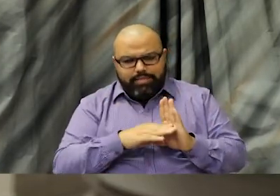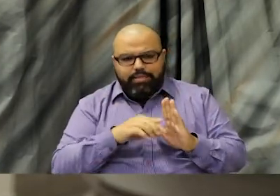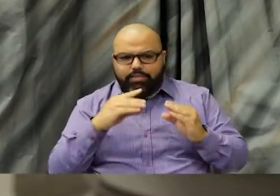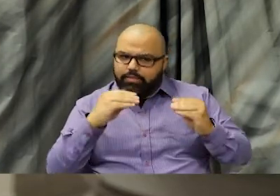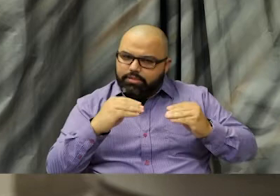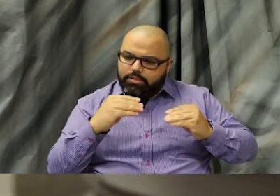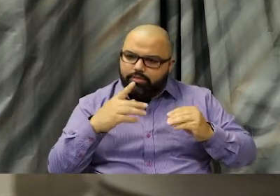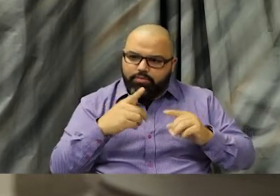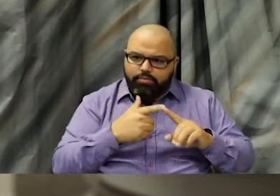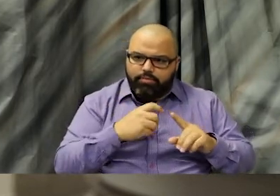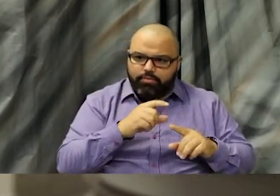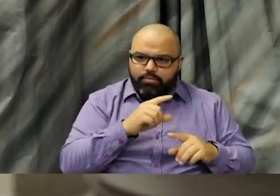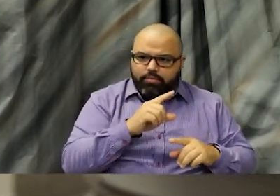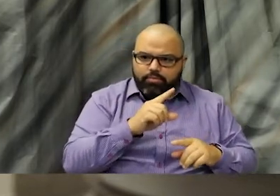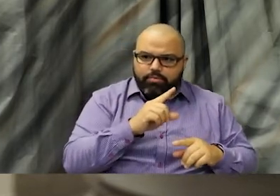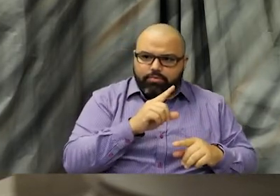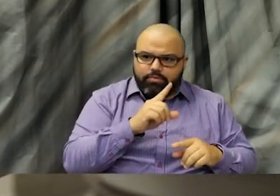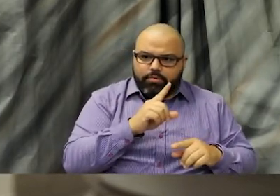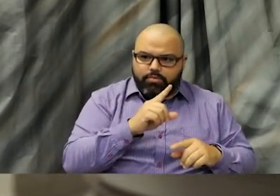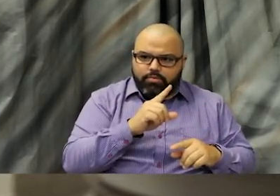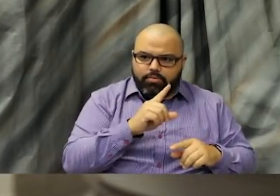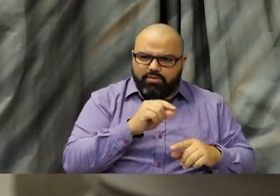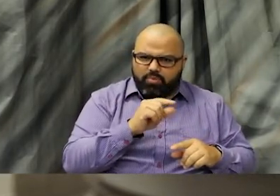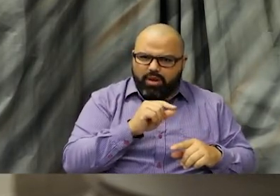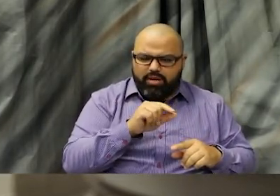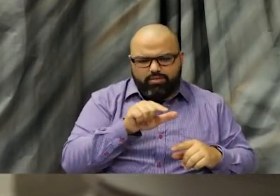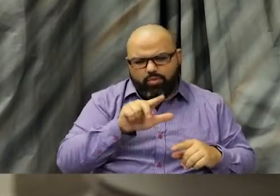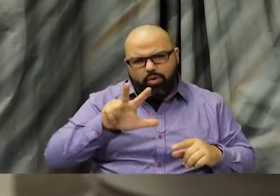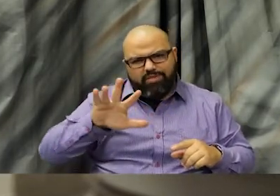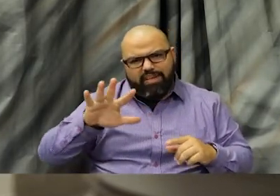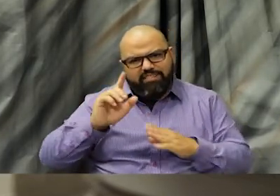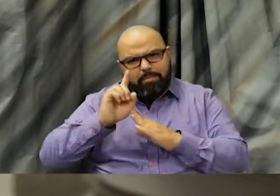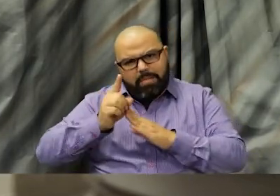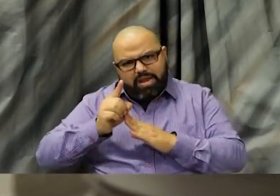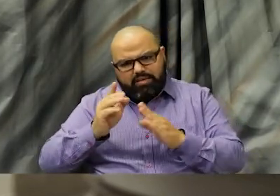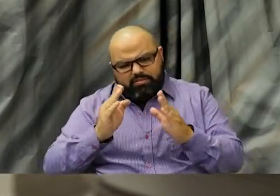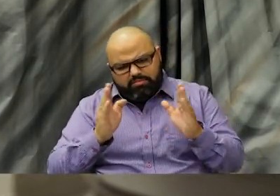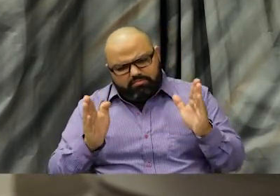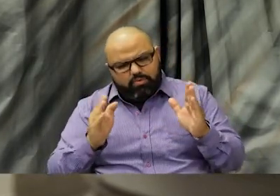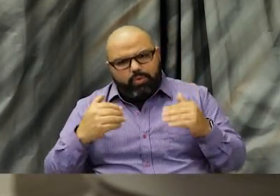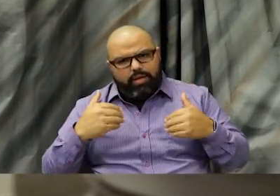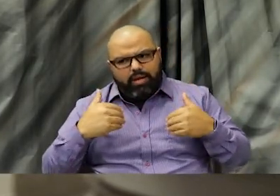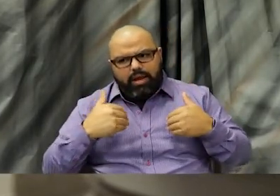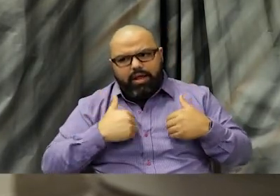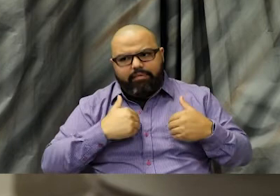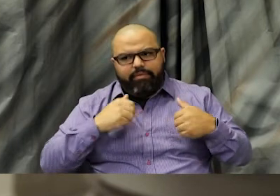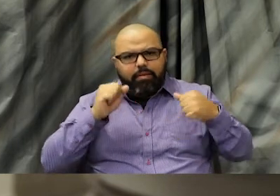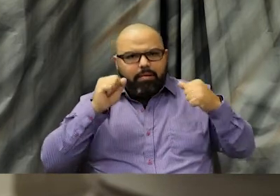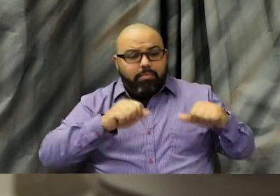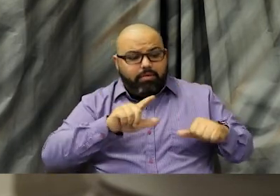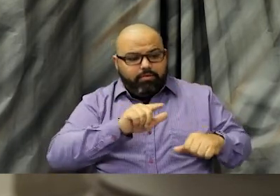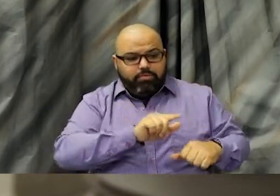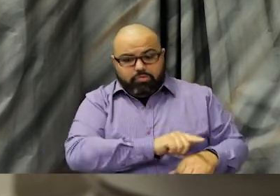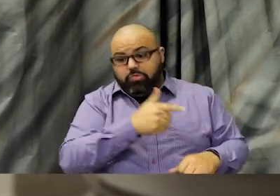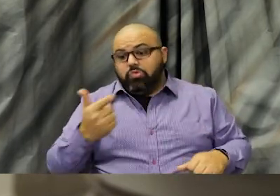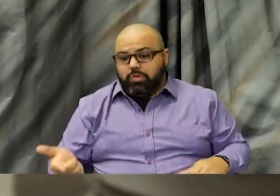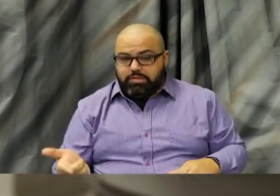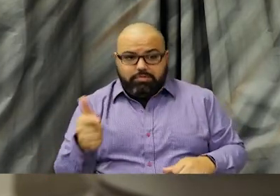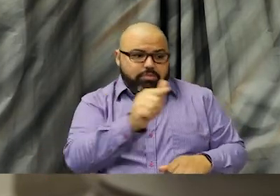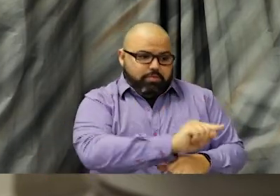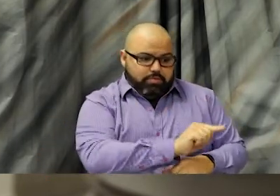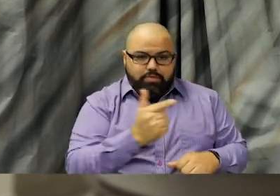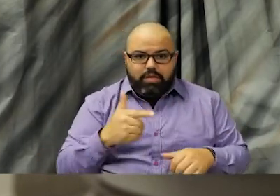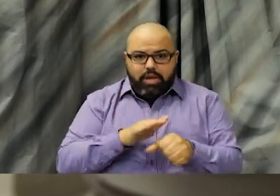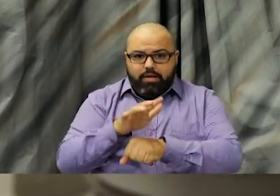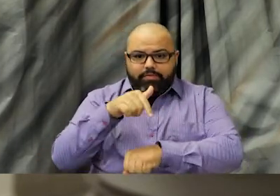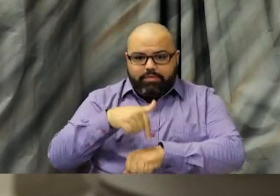lessons, these lessons are usually anywhere between 20, 30, 35 minutes. So that way I have the ability to flip and still